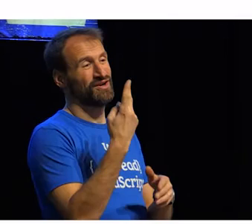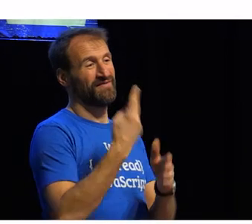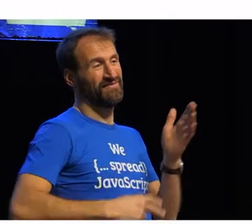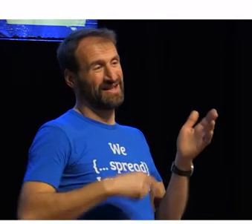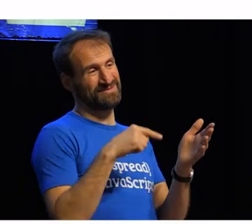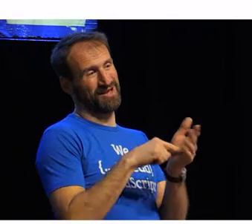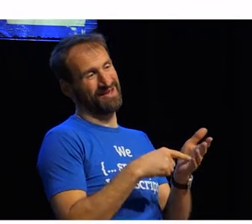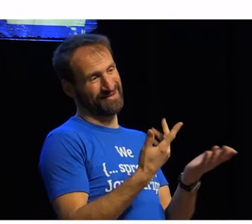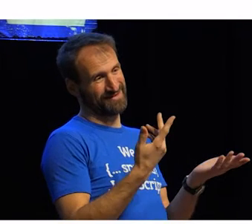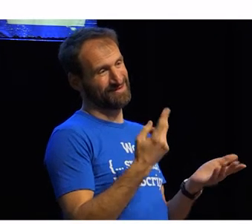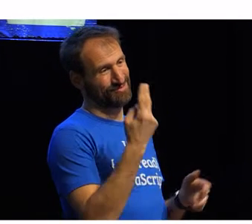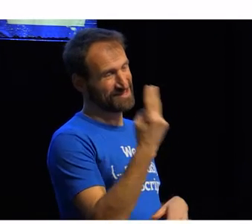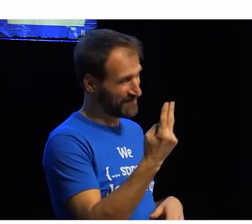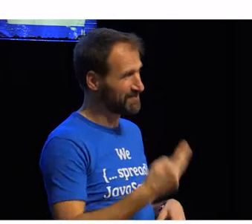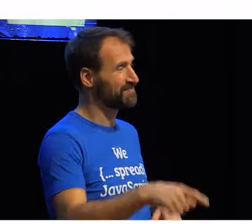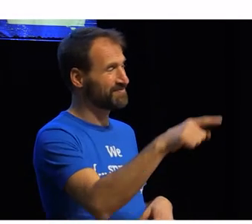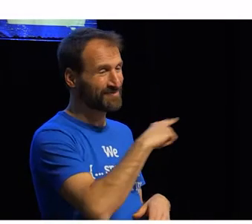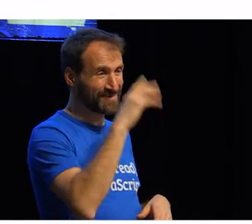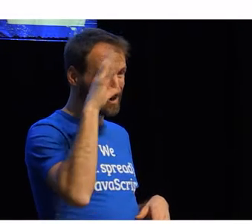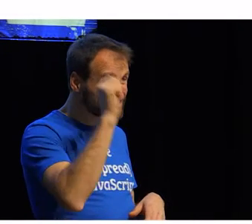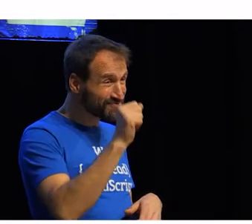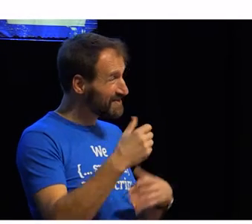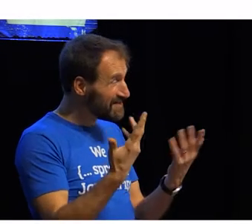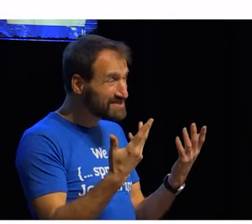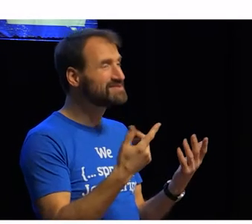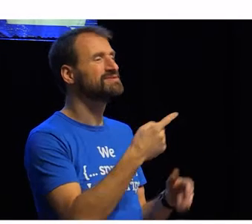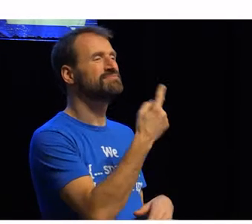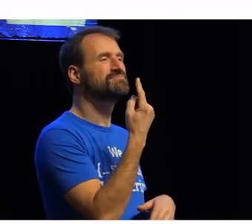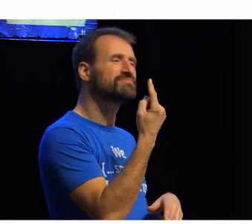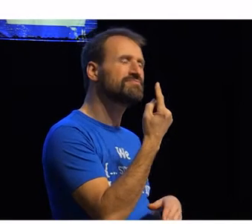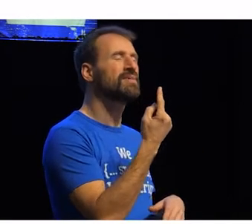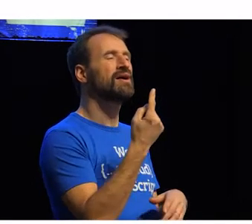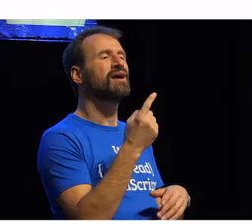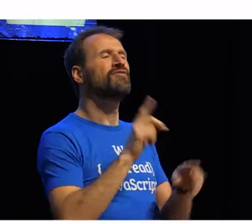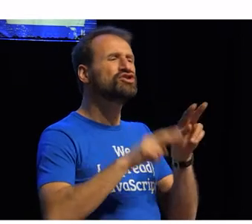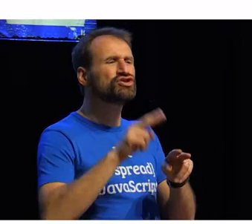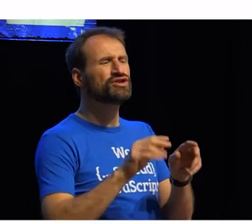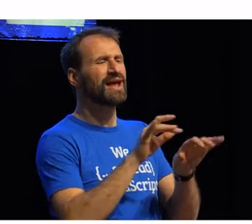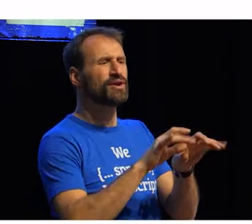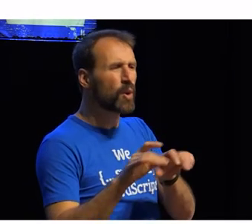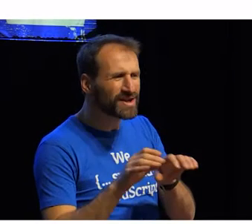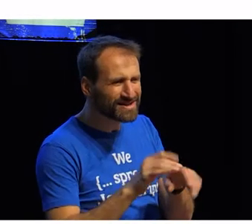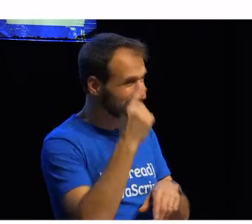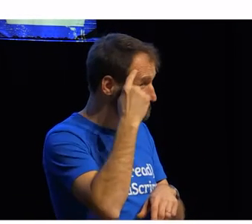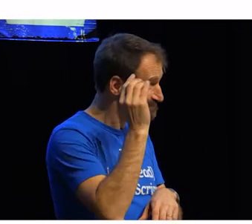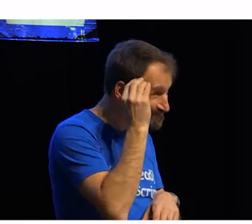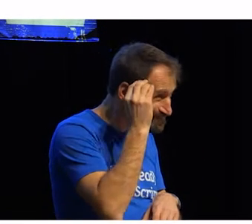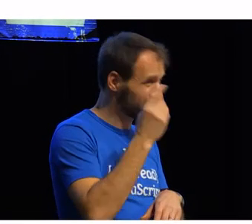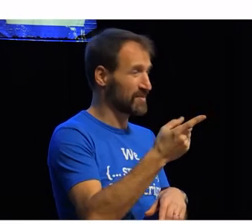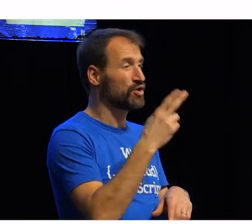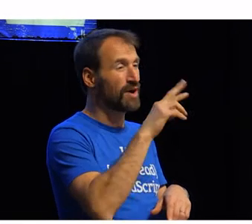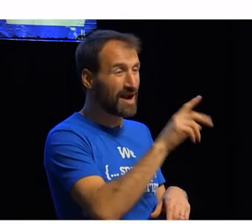kind of first lesson from those components you know one is just again think about those think about the different encodings and there is the URL side of it and there is the